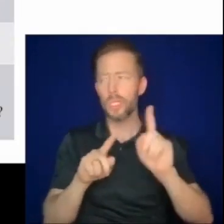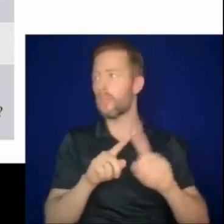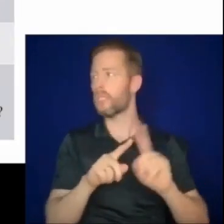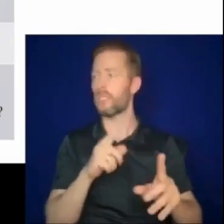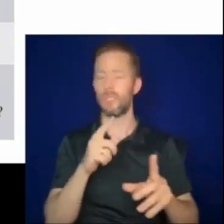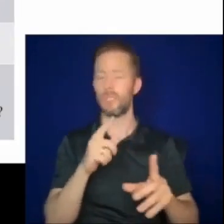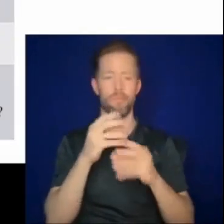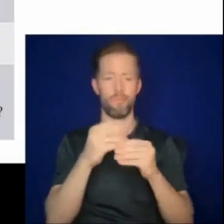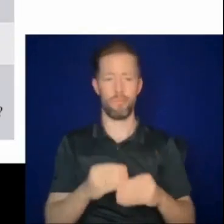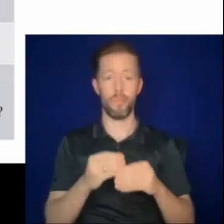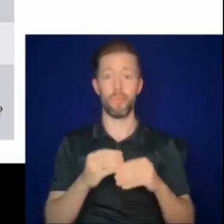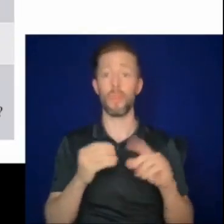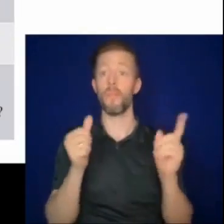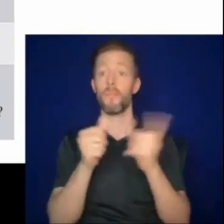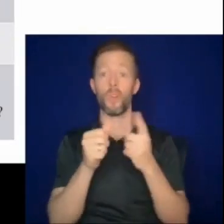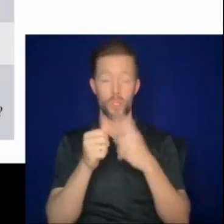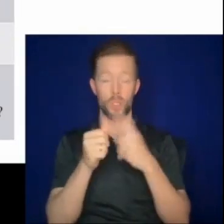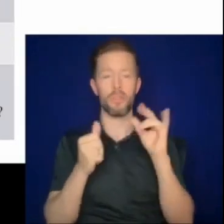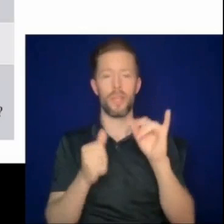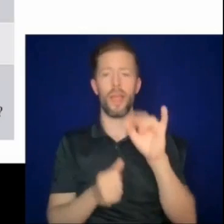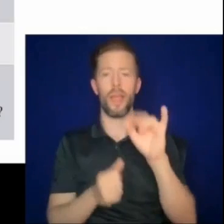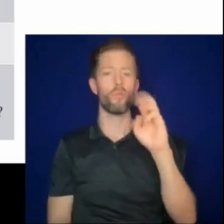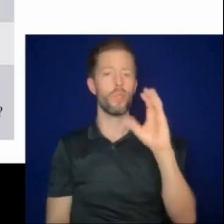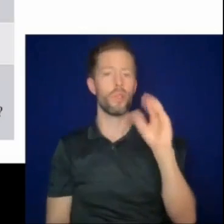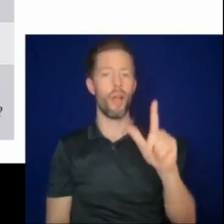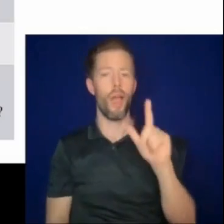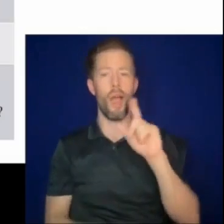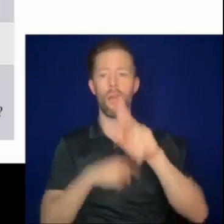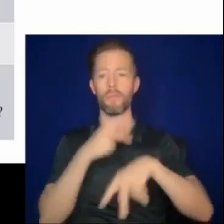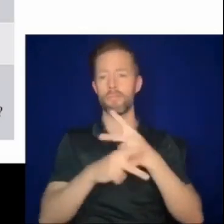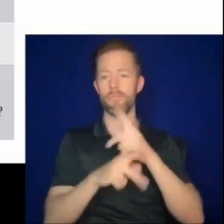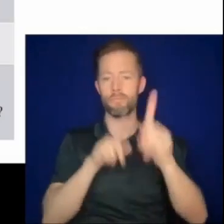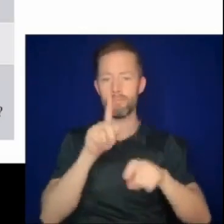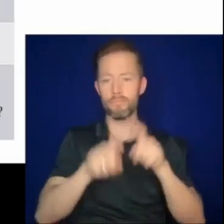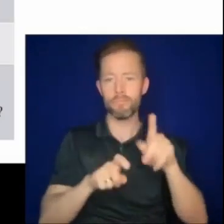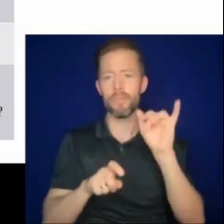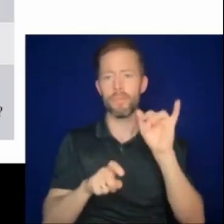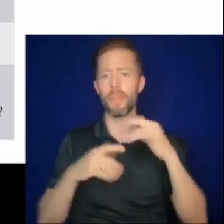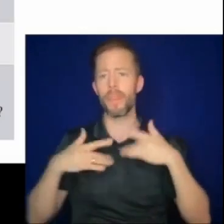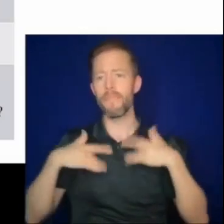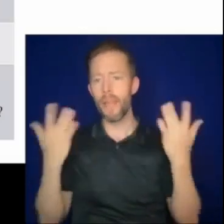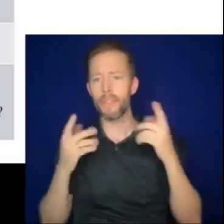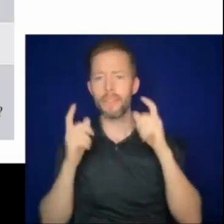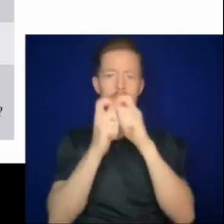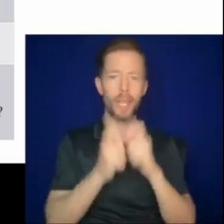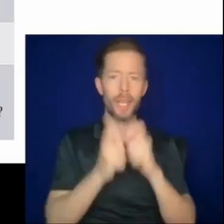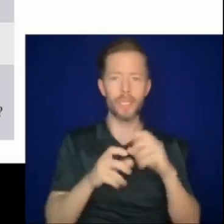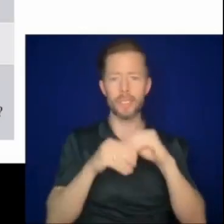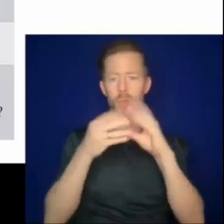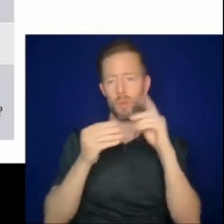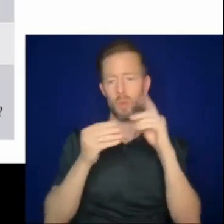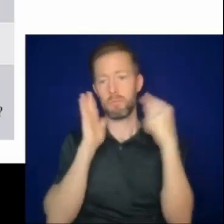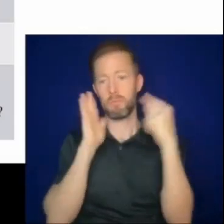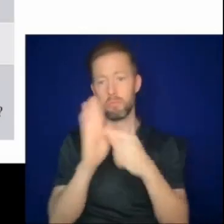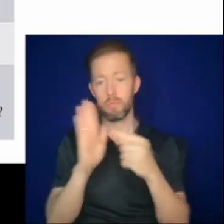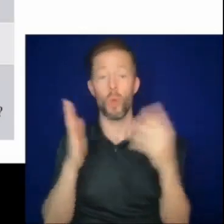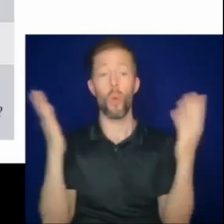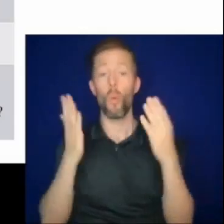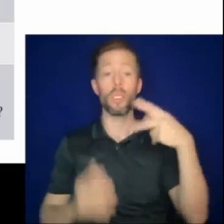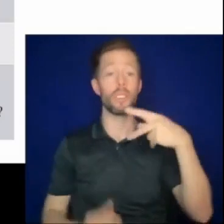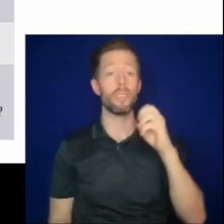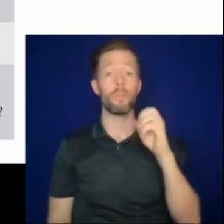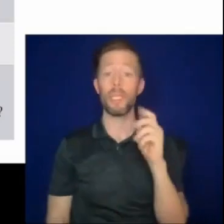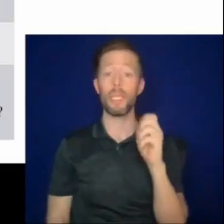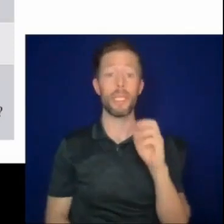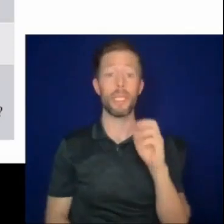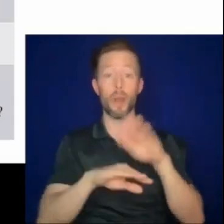just a few differences thrown in. So the first ones are just those recall type questions. This is where you're going to ask about events and details in the story. So